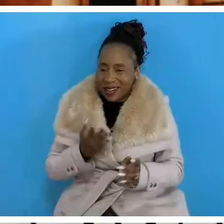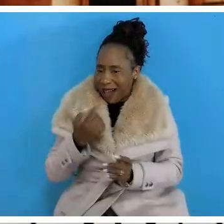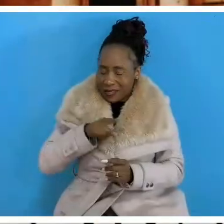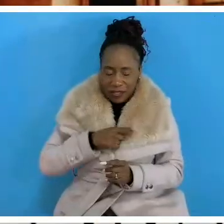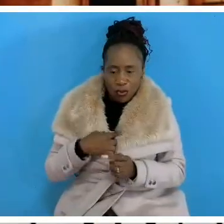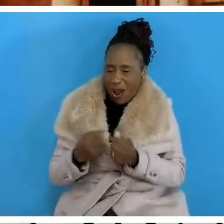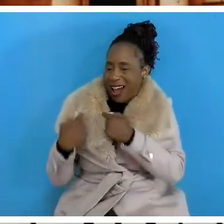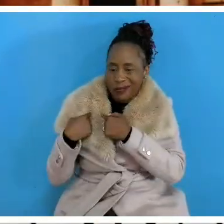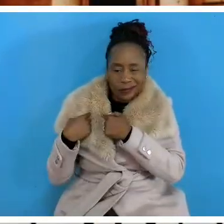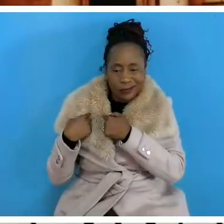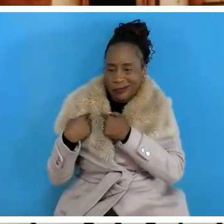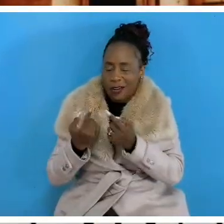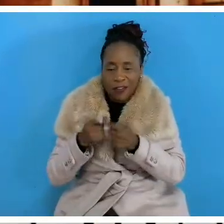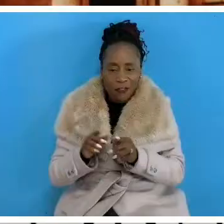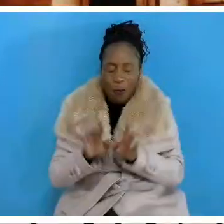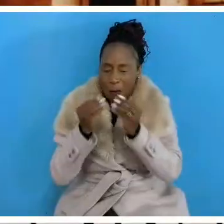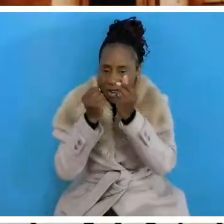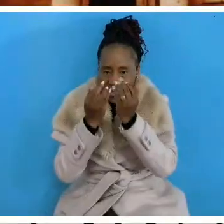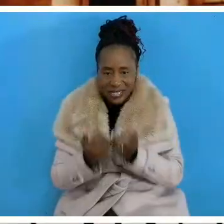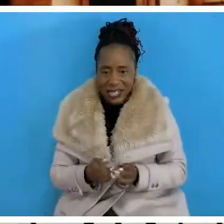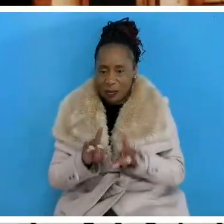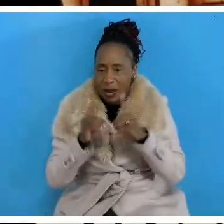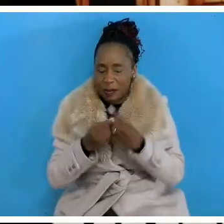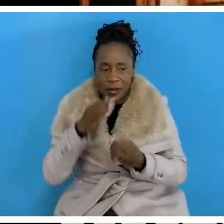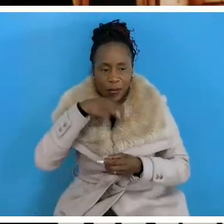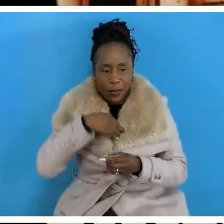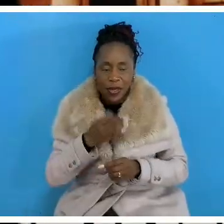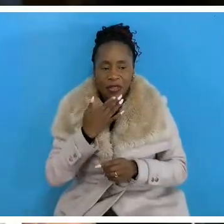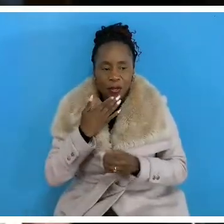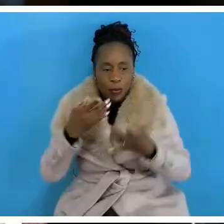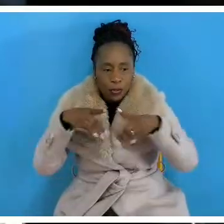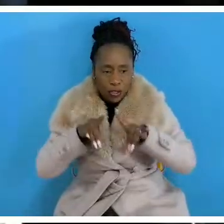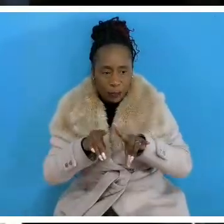department's budgets. Thank you, Chair.